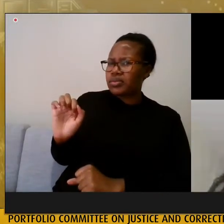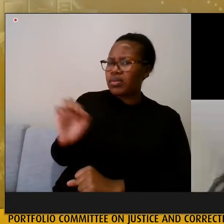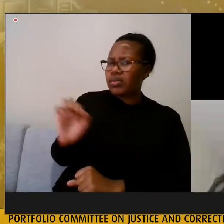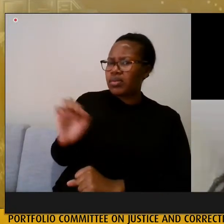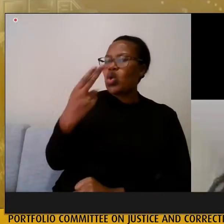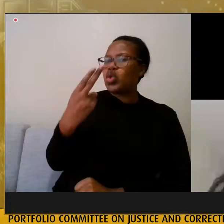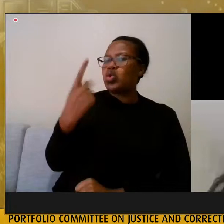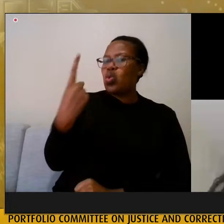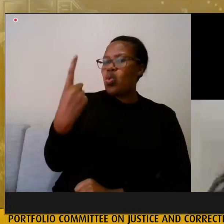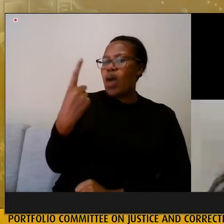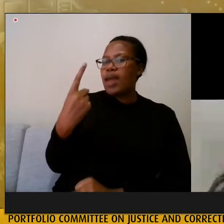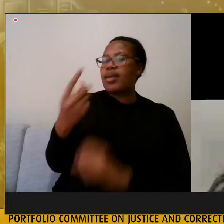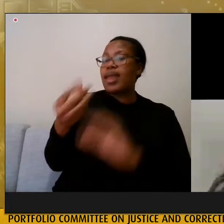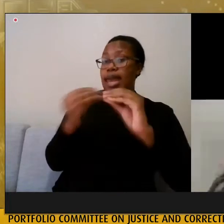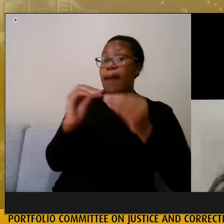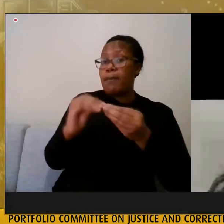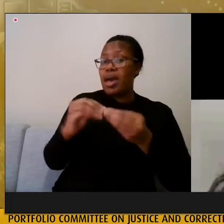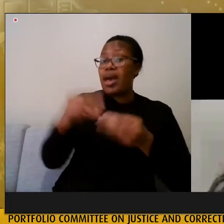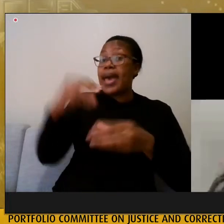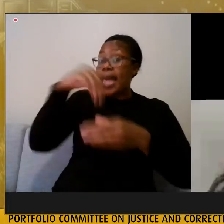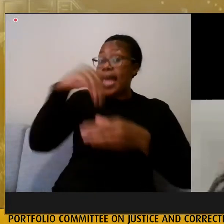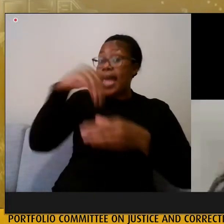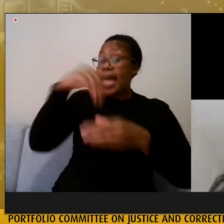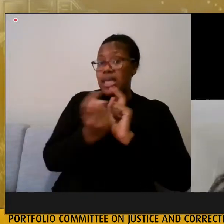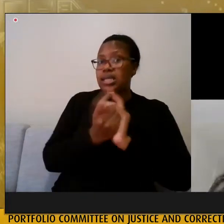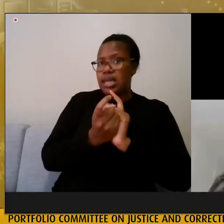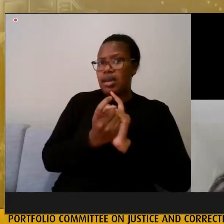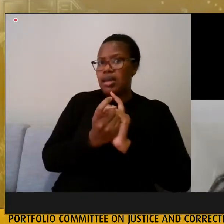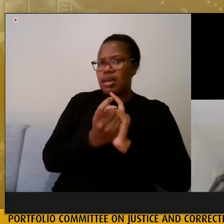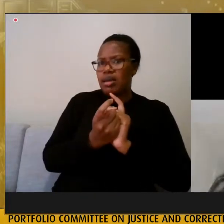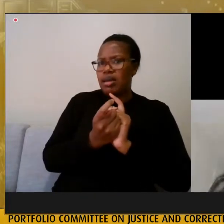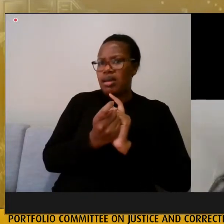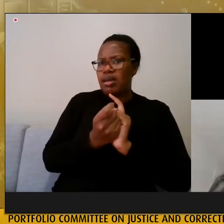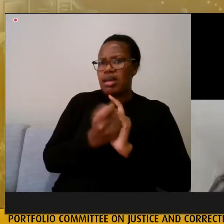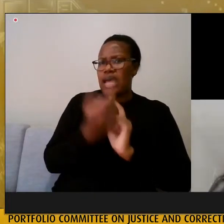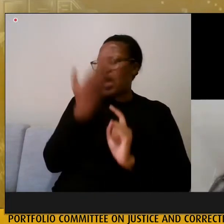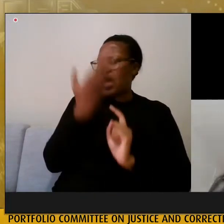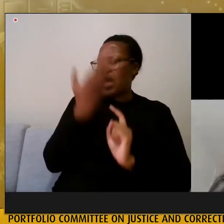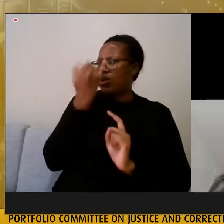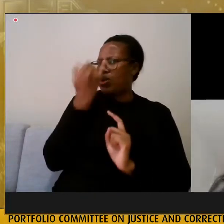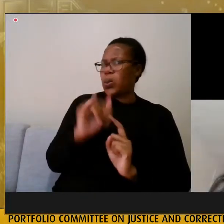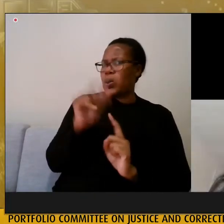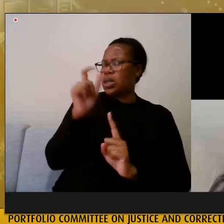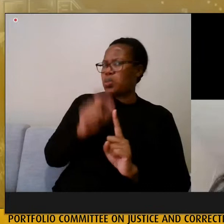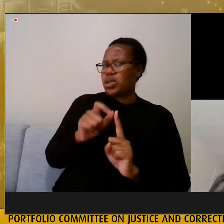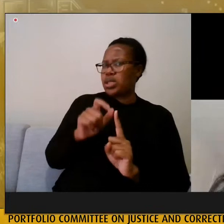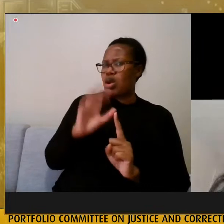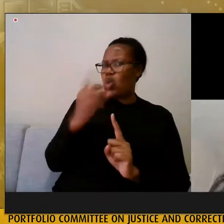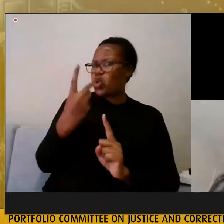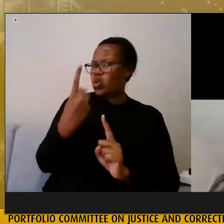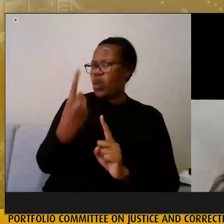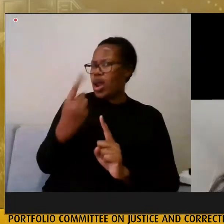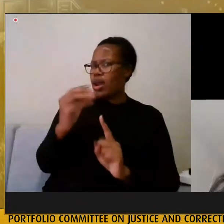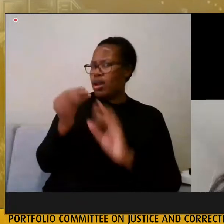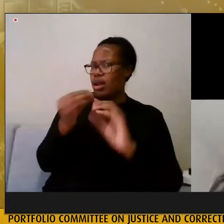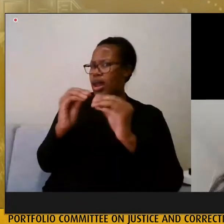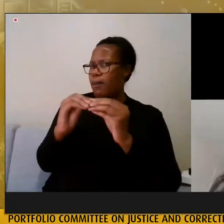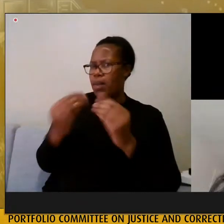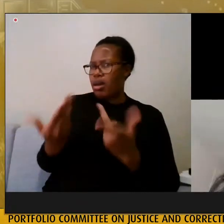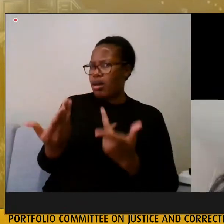who is part of this meeting. I don't know who this person is, and can I get the